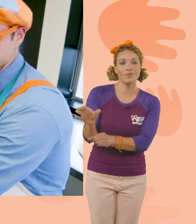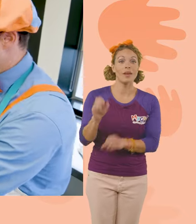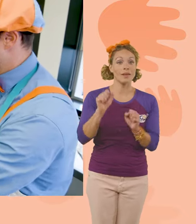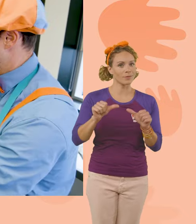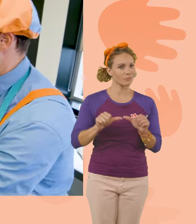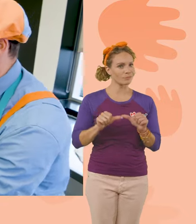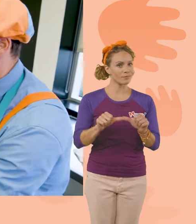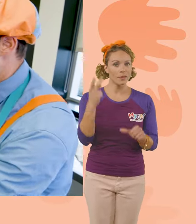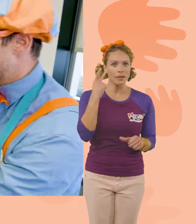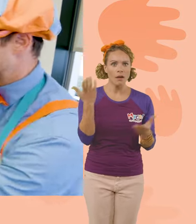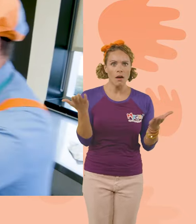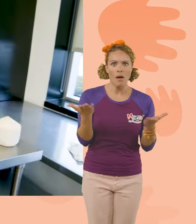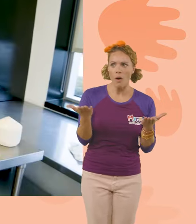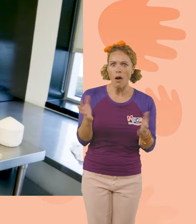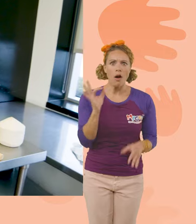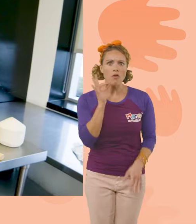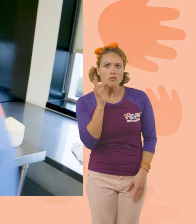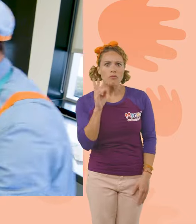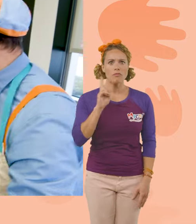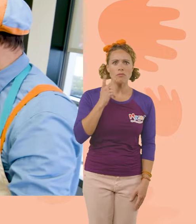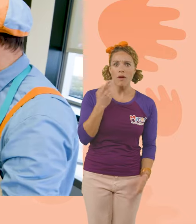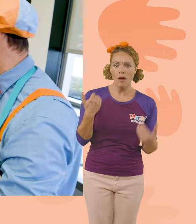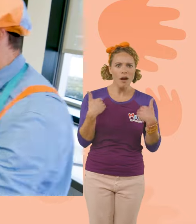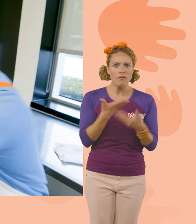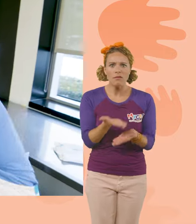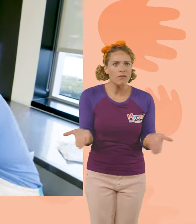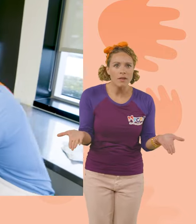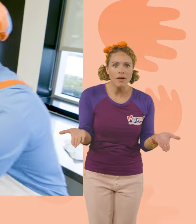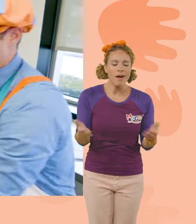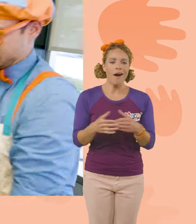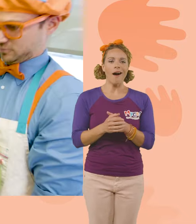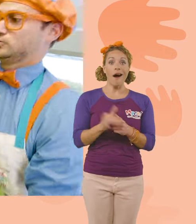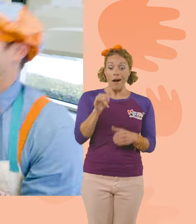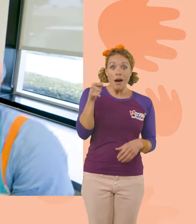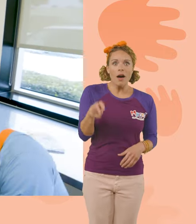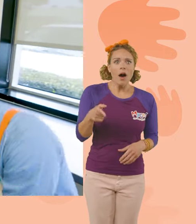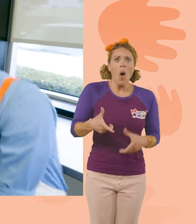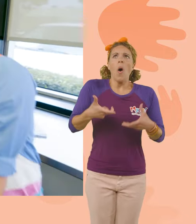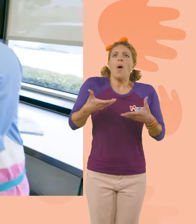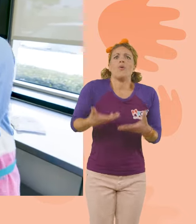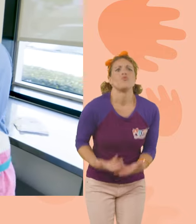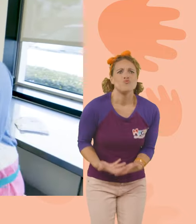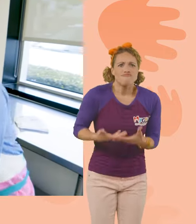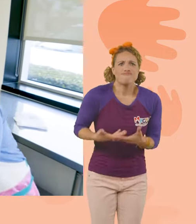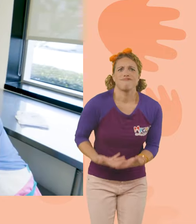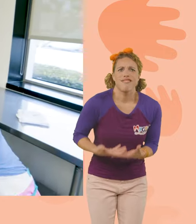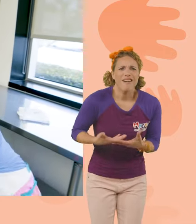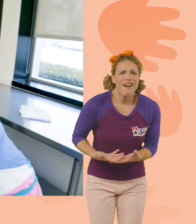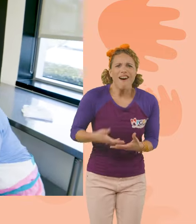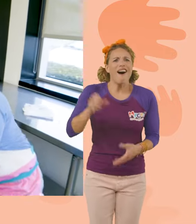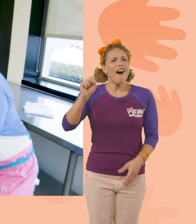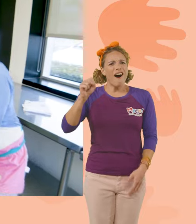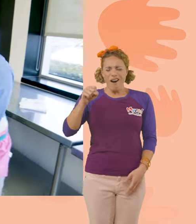can continue to see what type of fruits and vegetables we have. Like this. Whoa! This is so